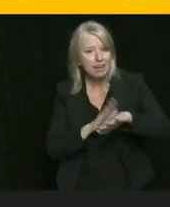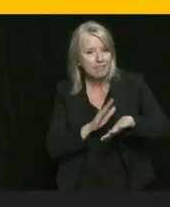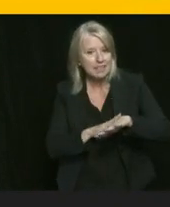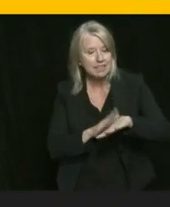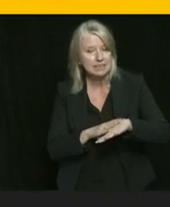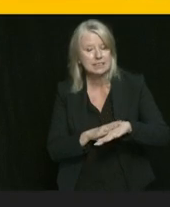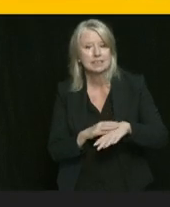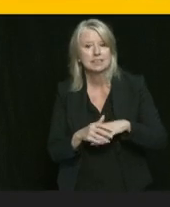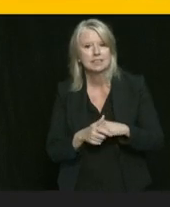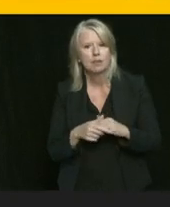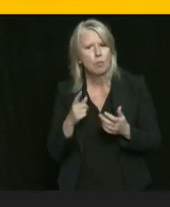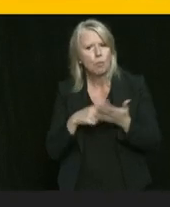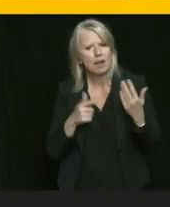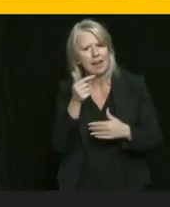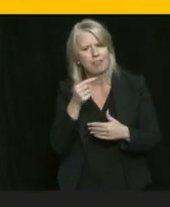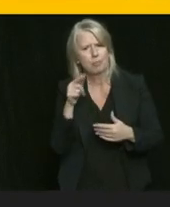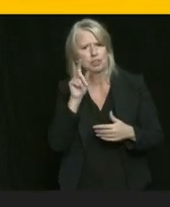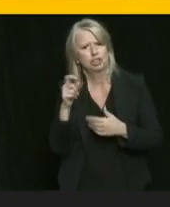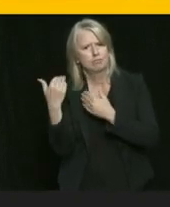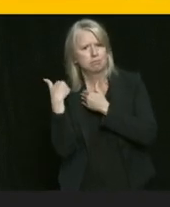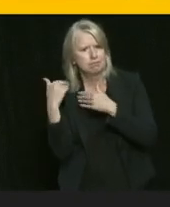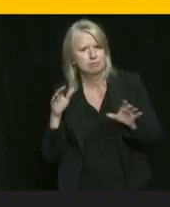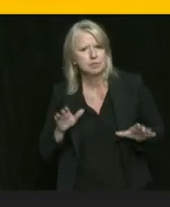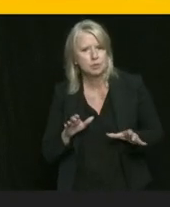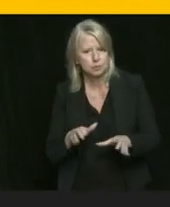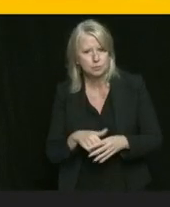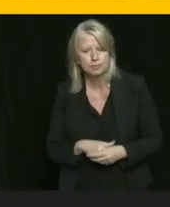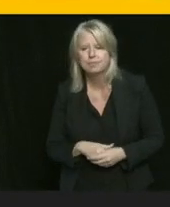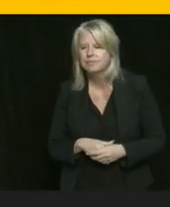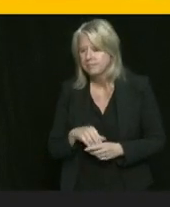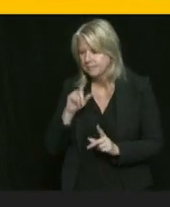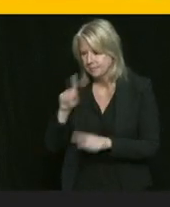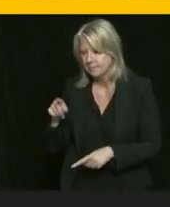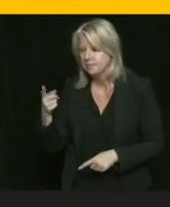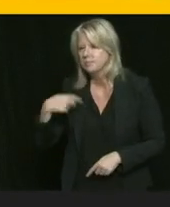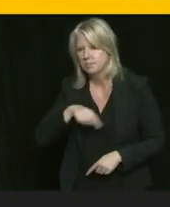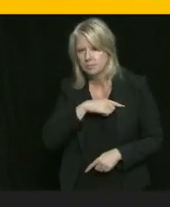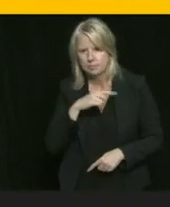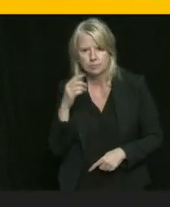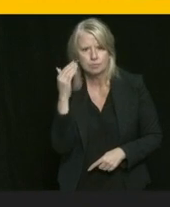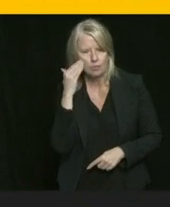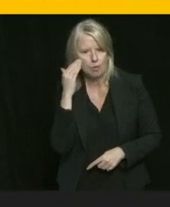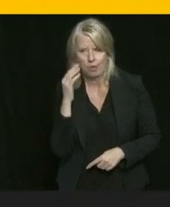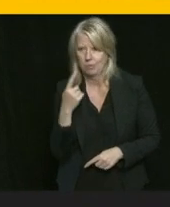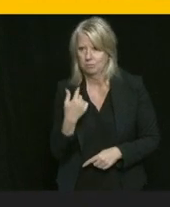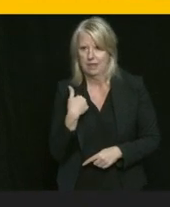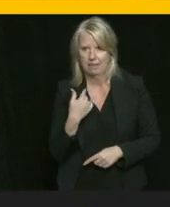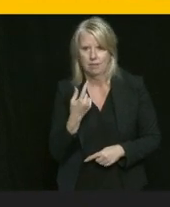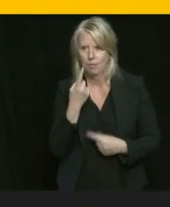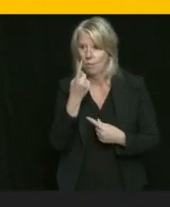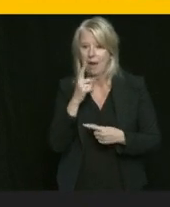as to what the government ought to be doing. We know that there is no one solution to